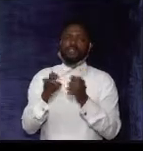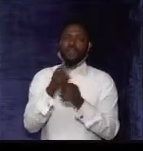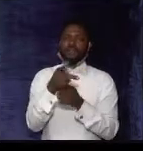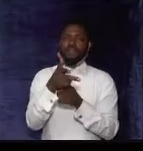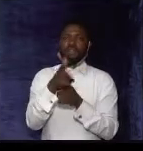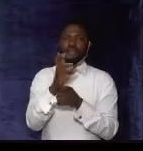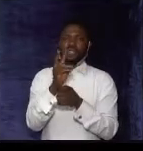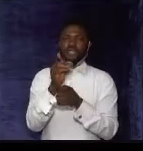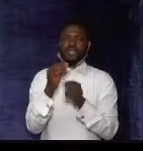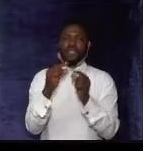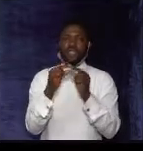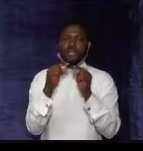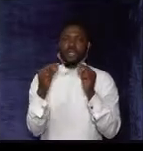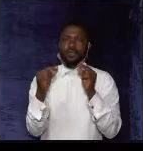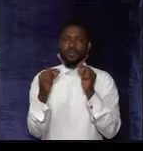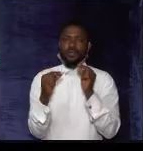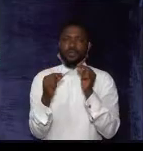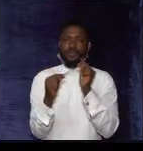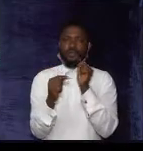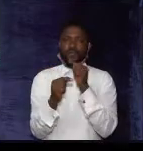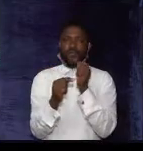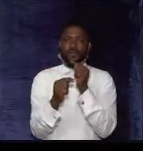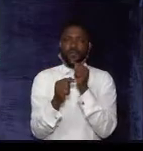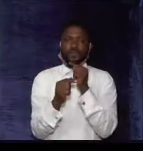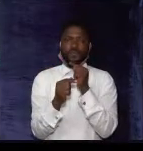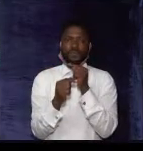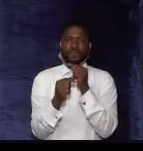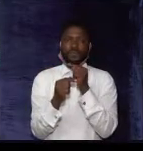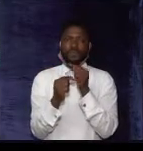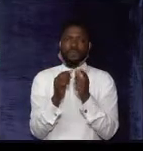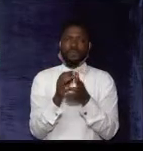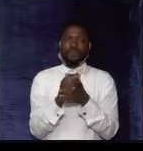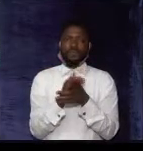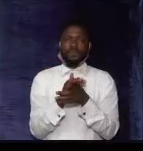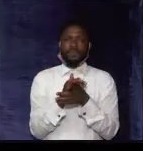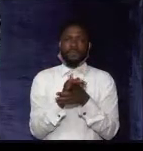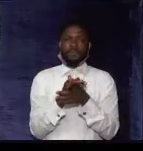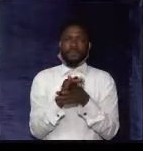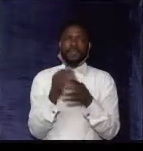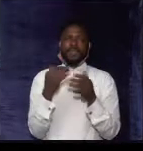traveled 360 degrees.